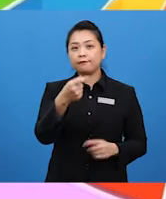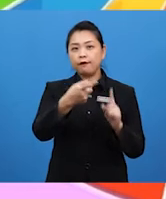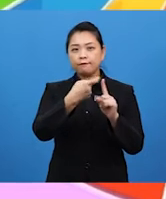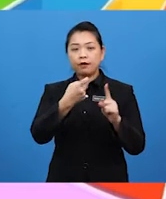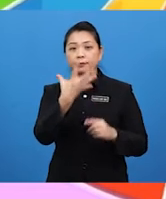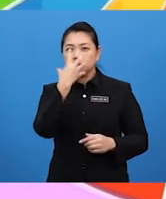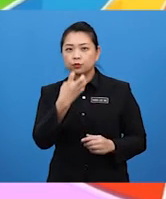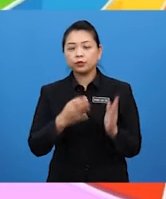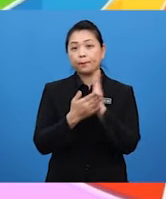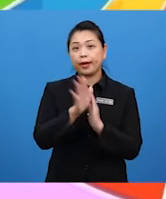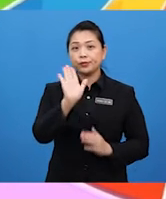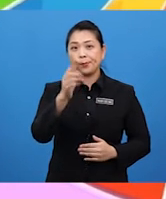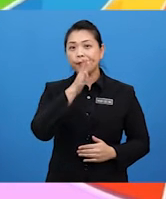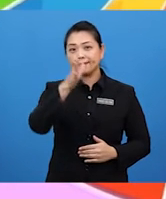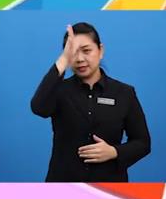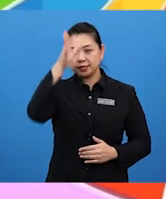by your parents.